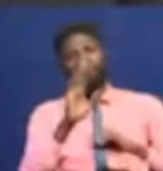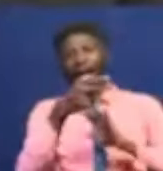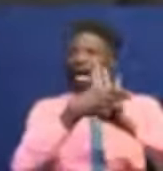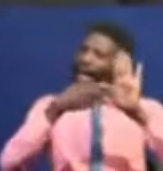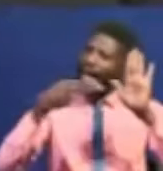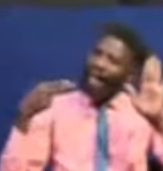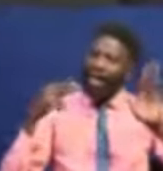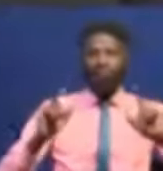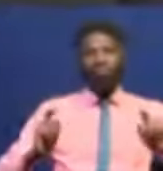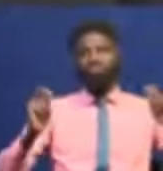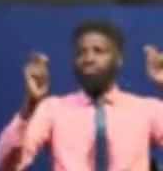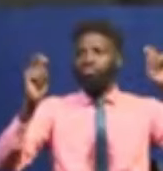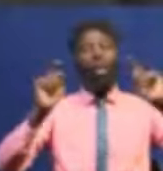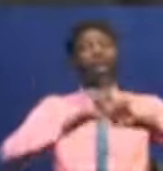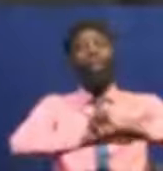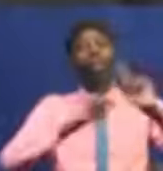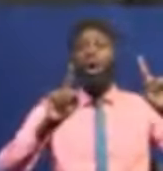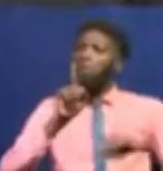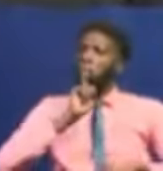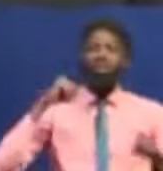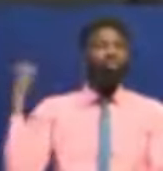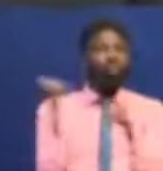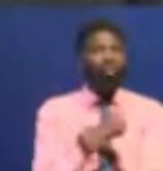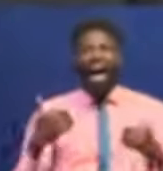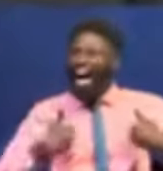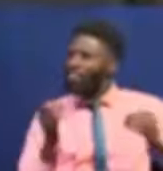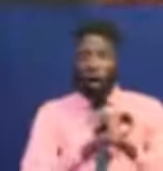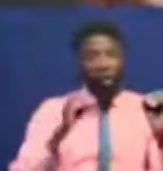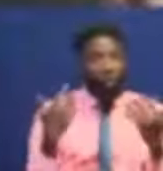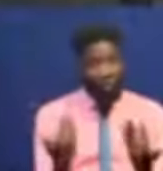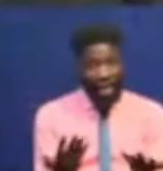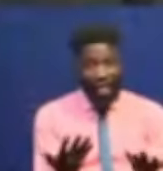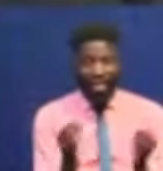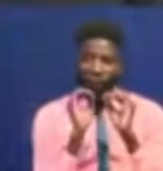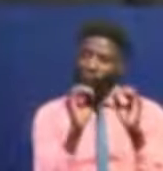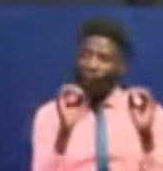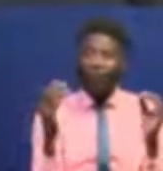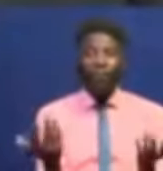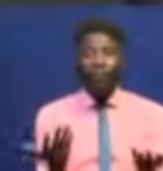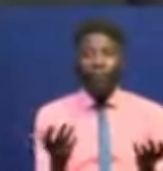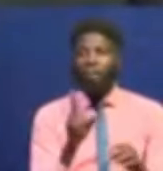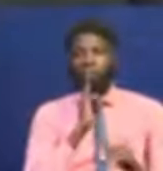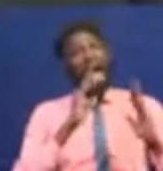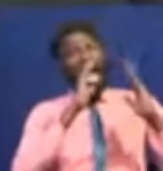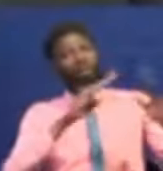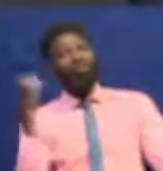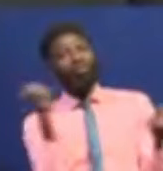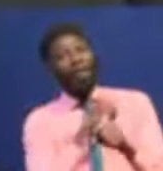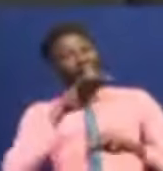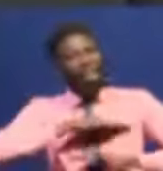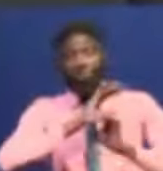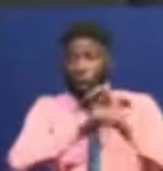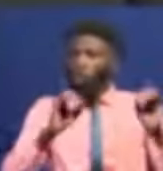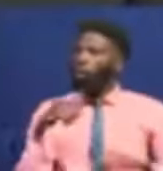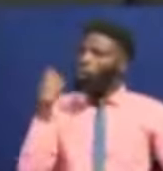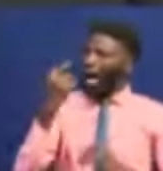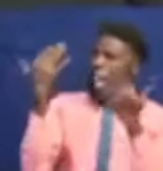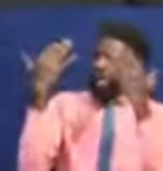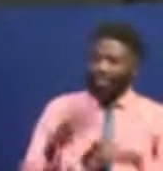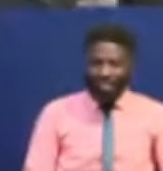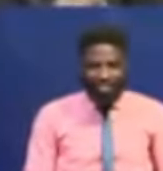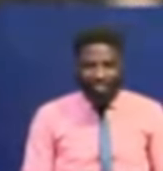carrying, none of them has talked about we don't have jobs. None of them have talked about the housing jobs are not enough for us. None